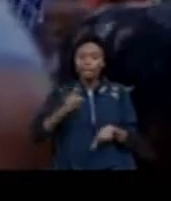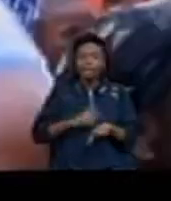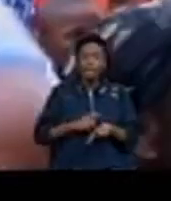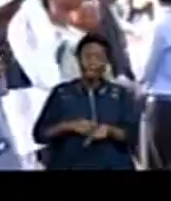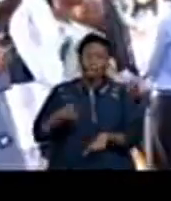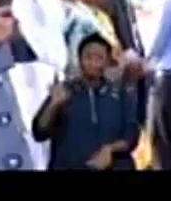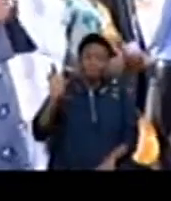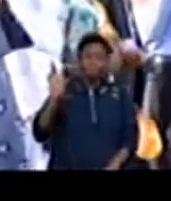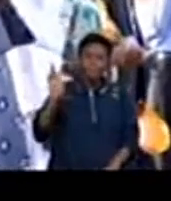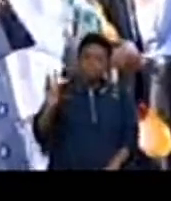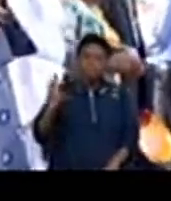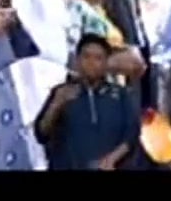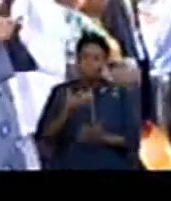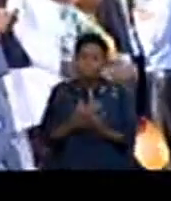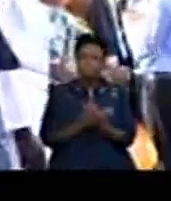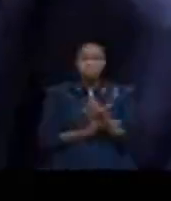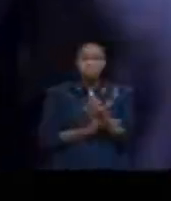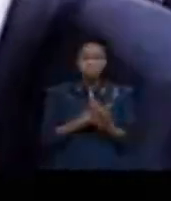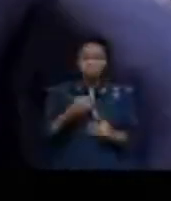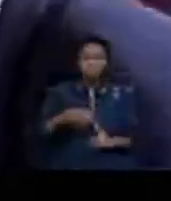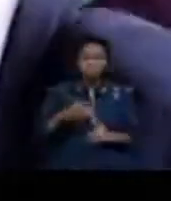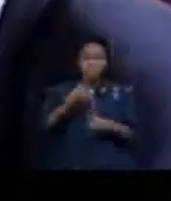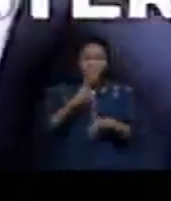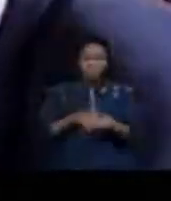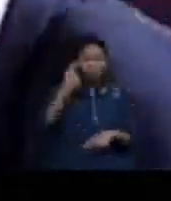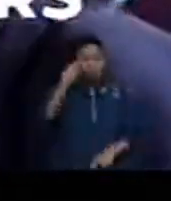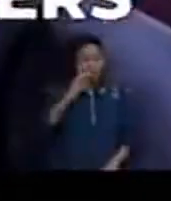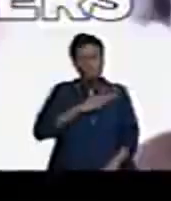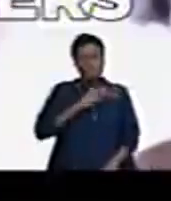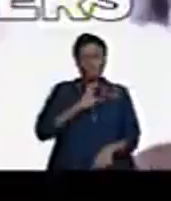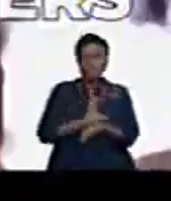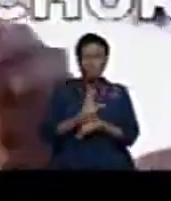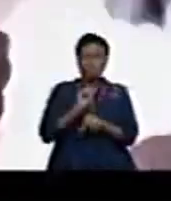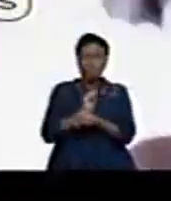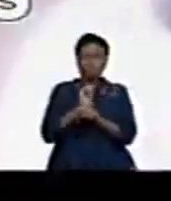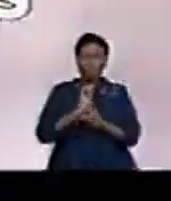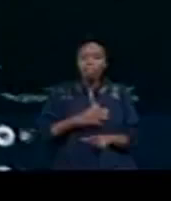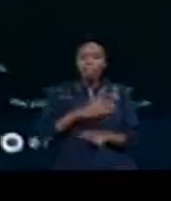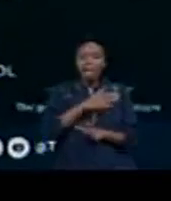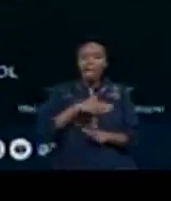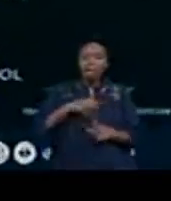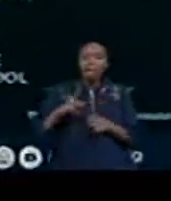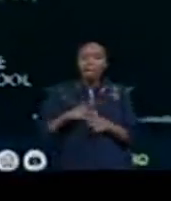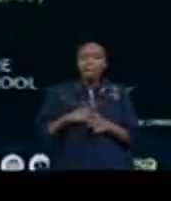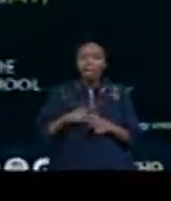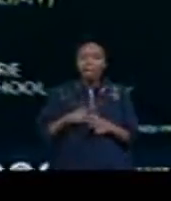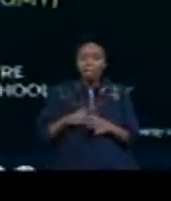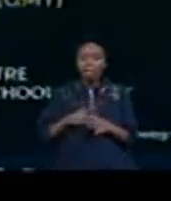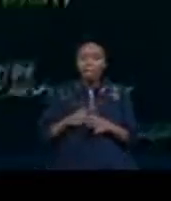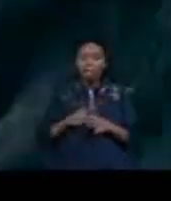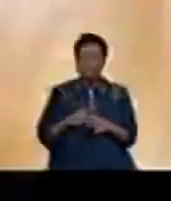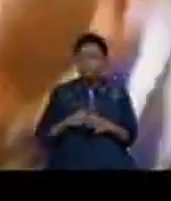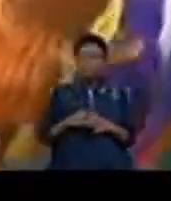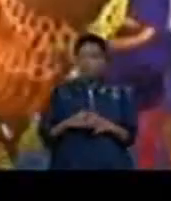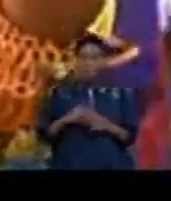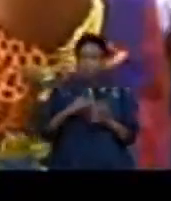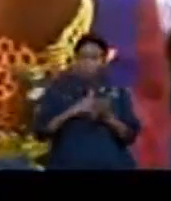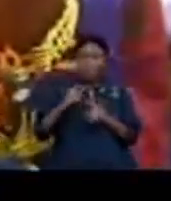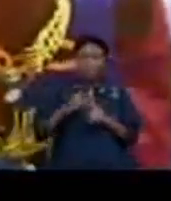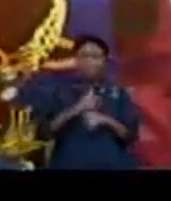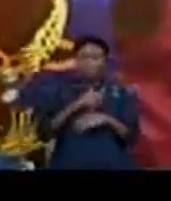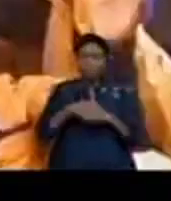GMT a special time for many stars Church workers and professionals to be polished for more fruitfulness